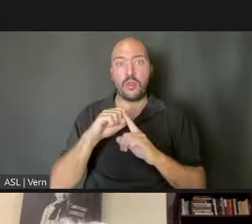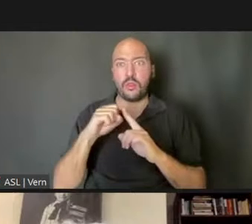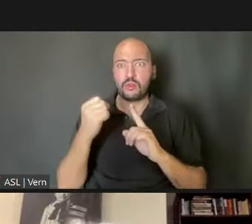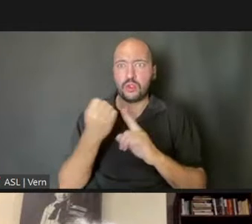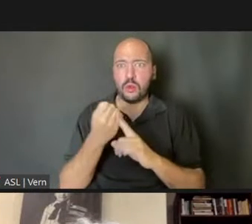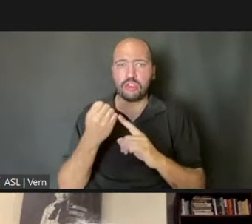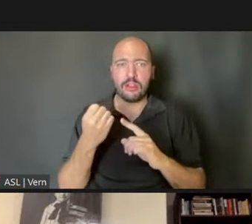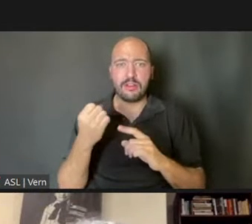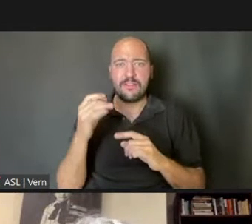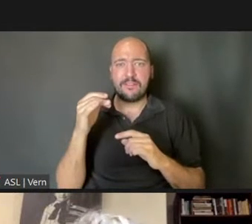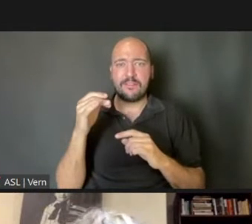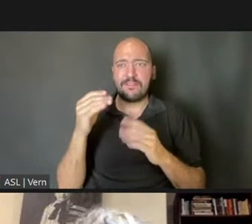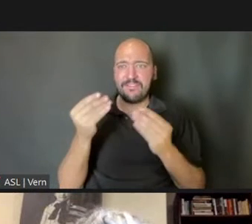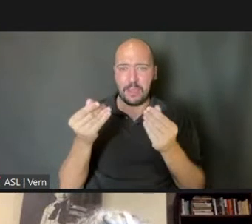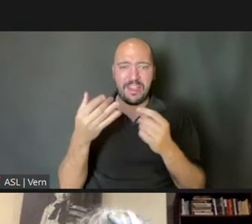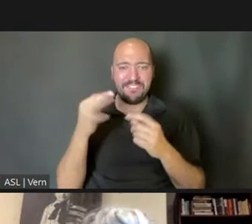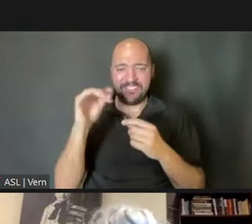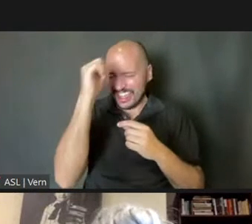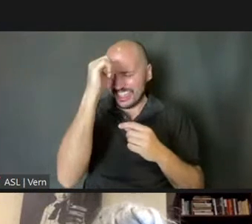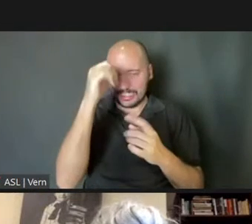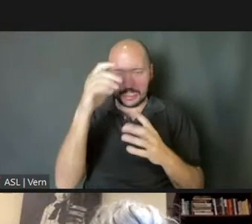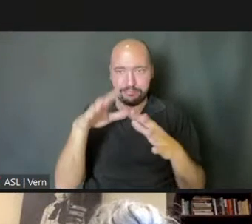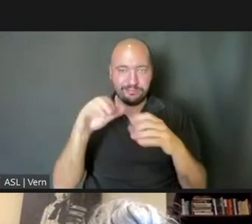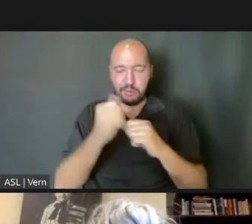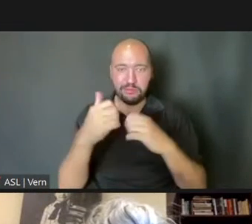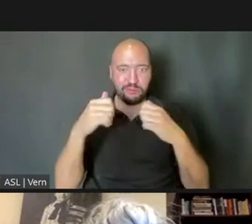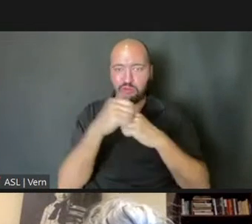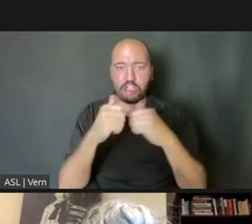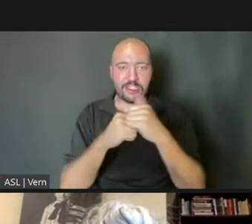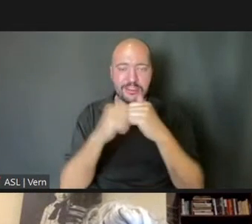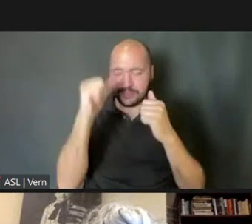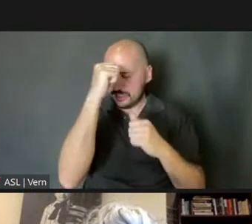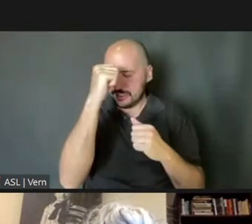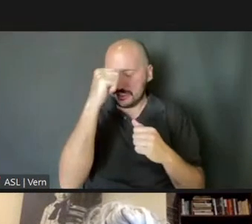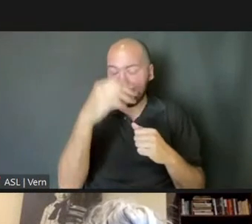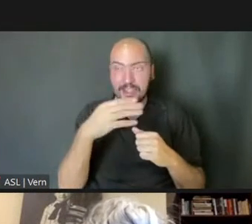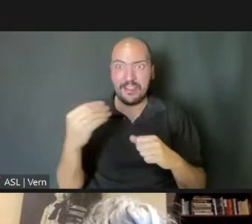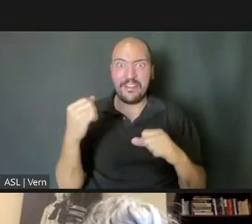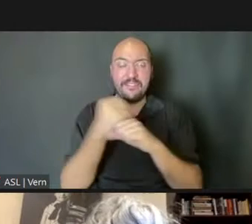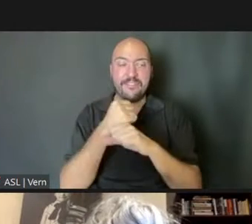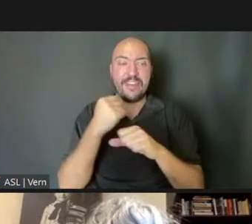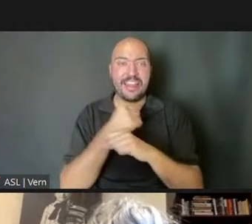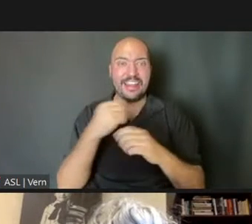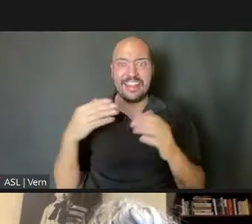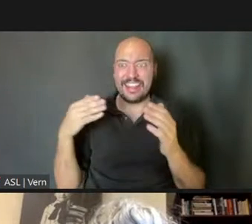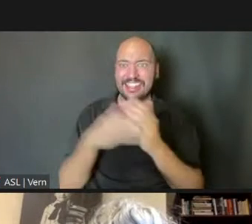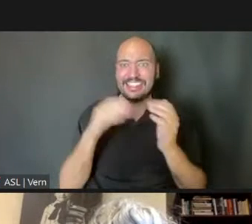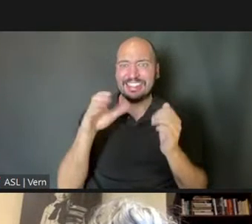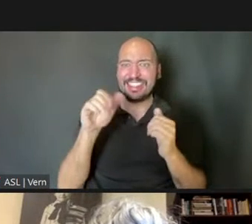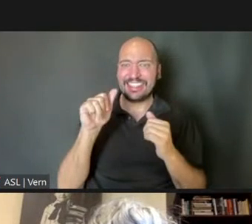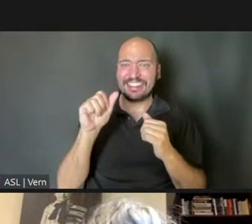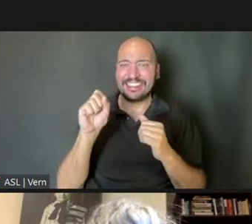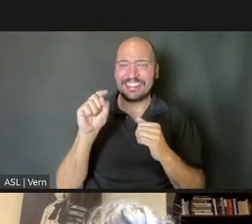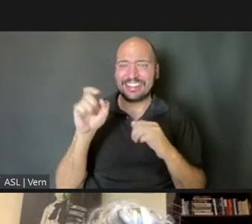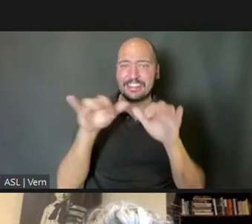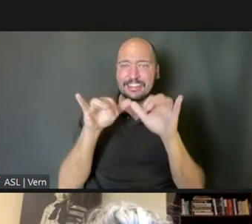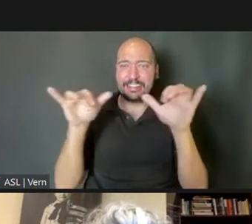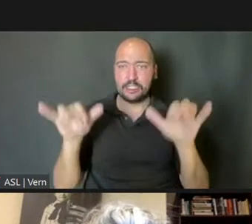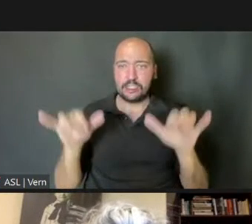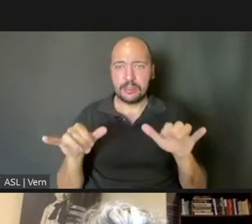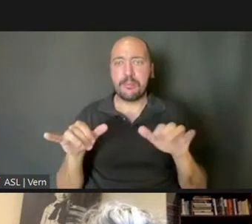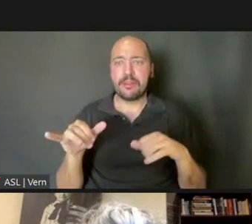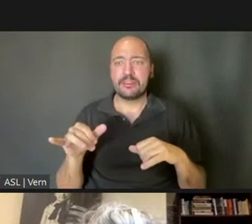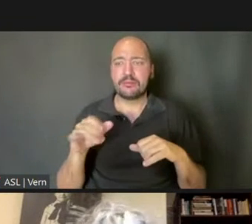fabric of India. And the fight against the caste has also